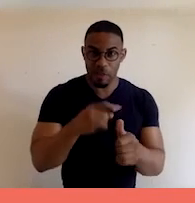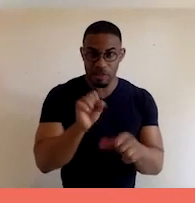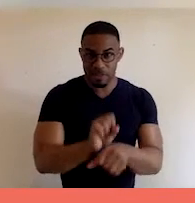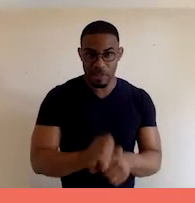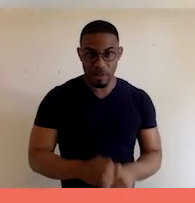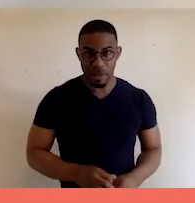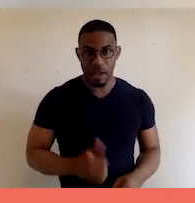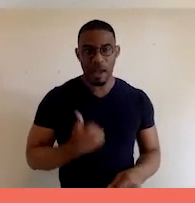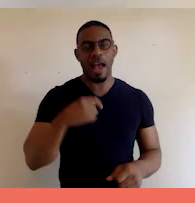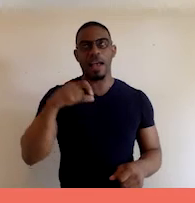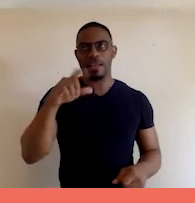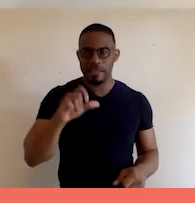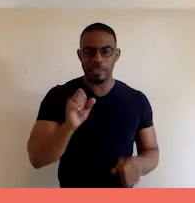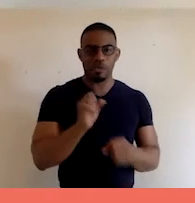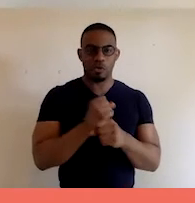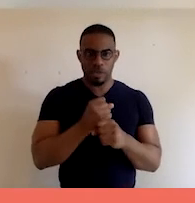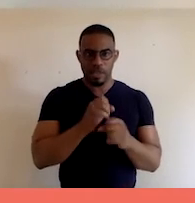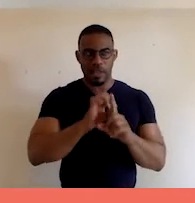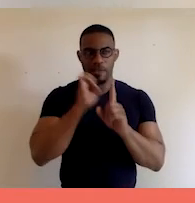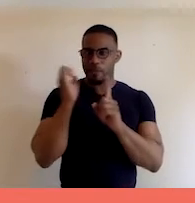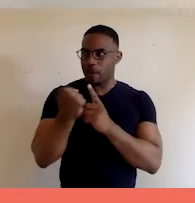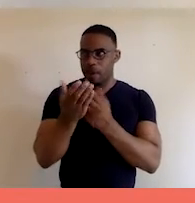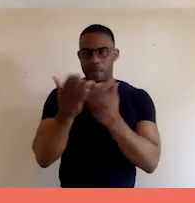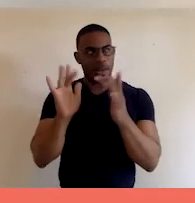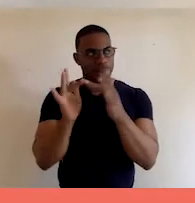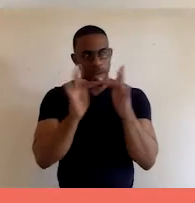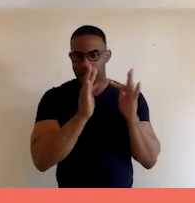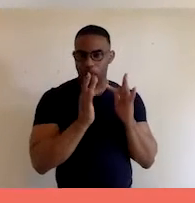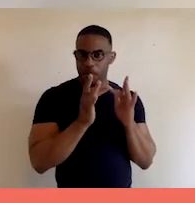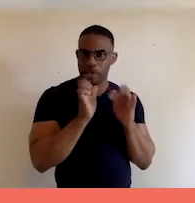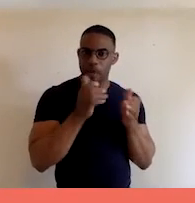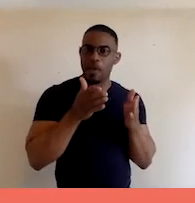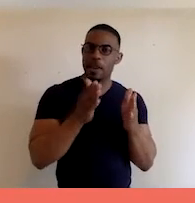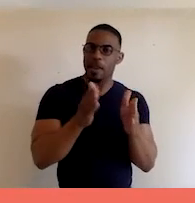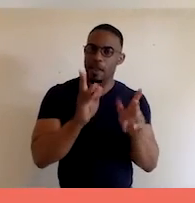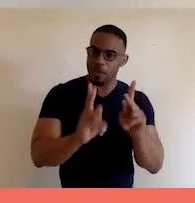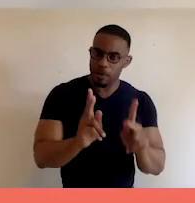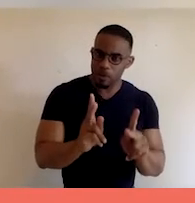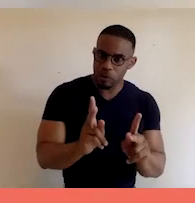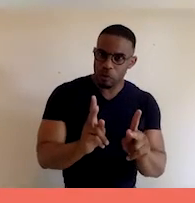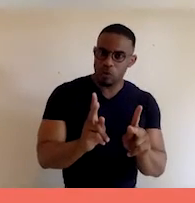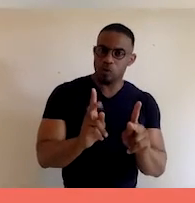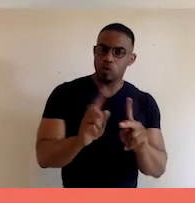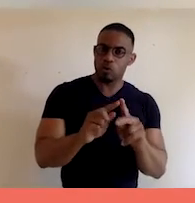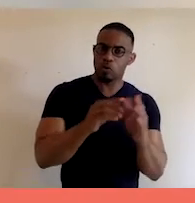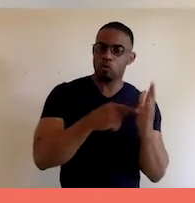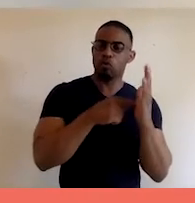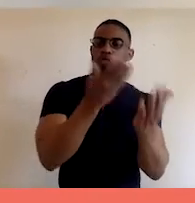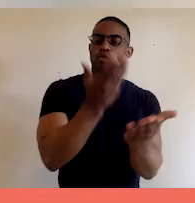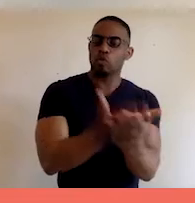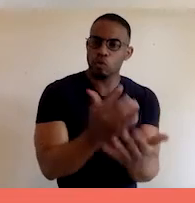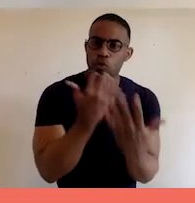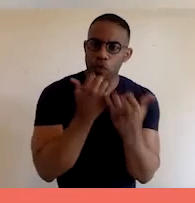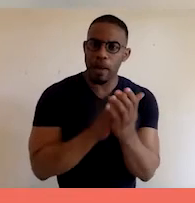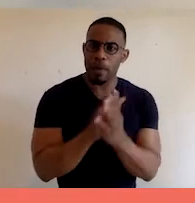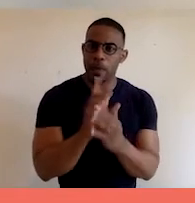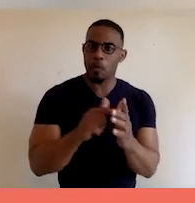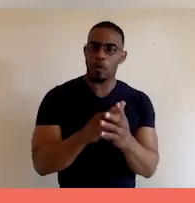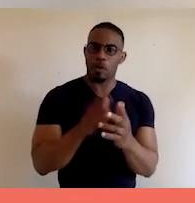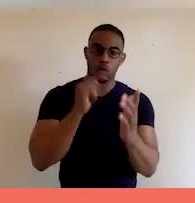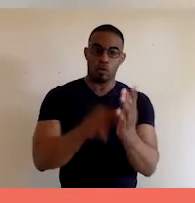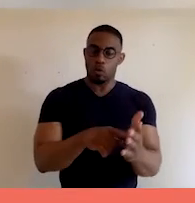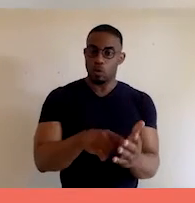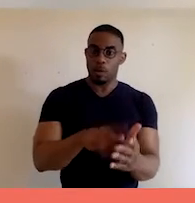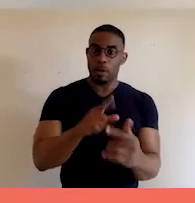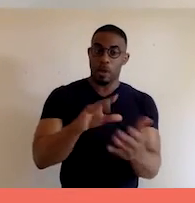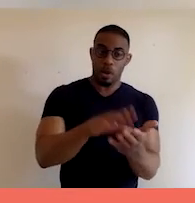job. I need to create an environment and a network that will allow people to show that they're passionate about what they're doing, show that they're